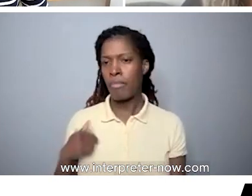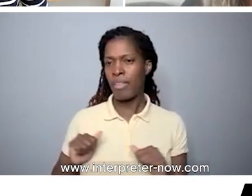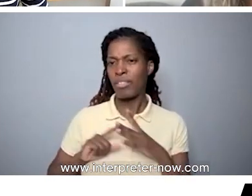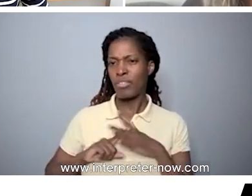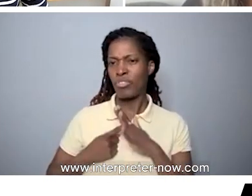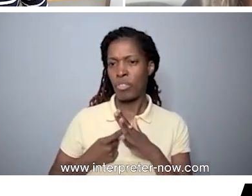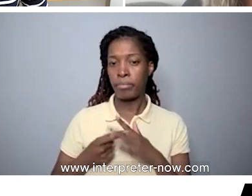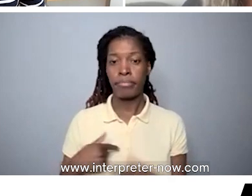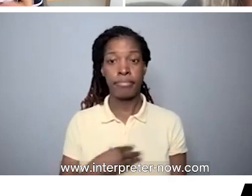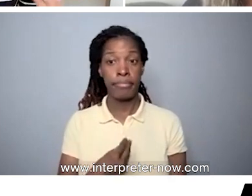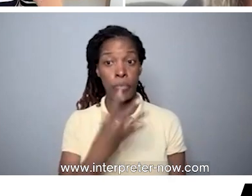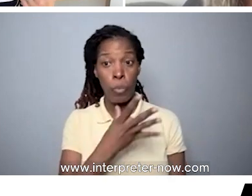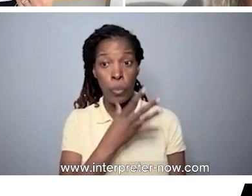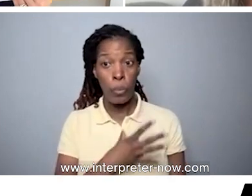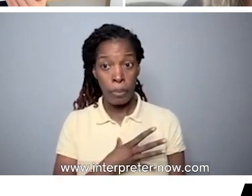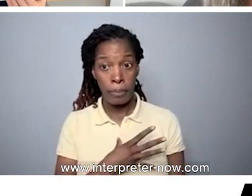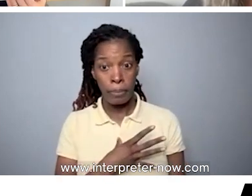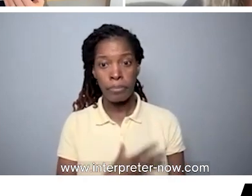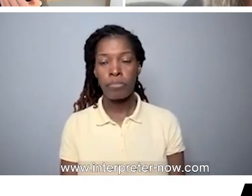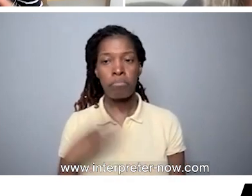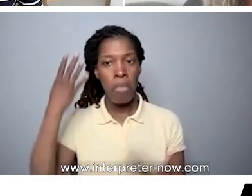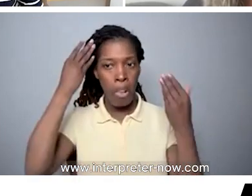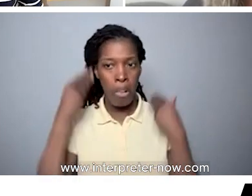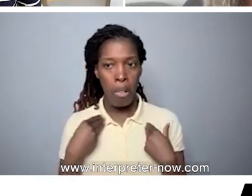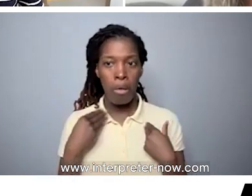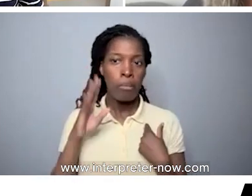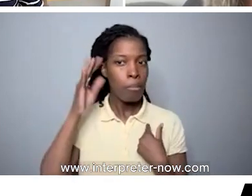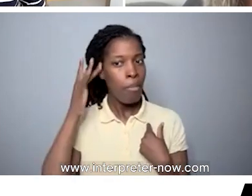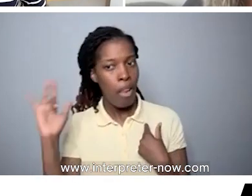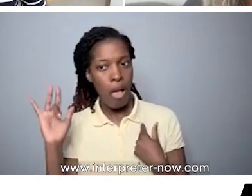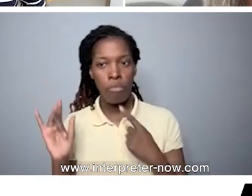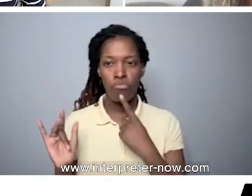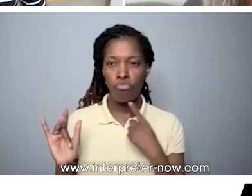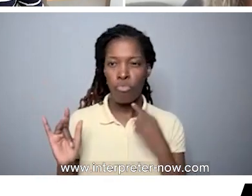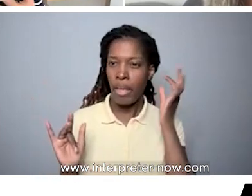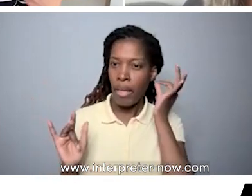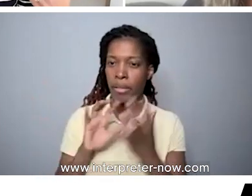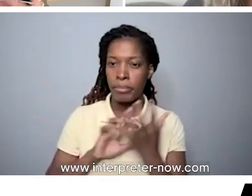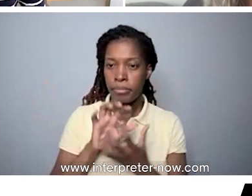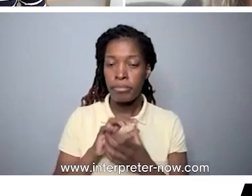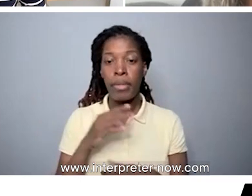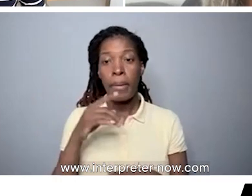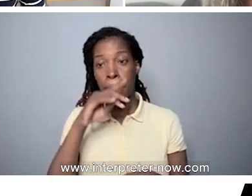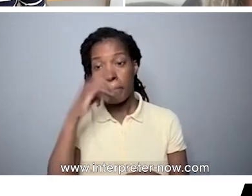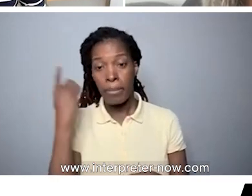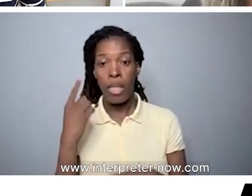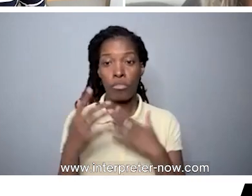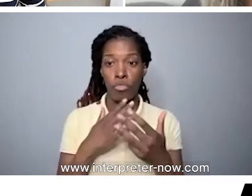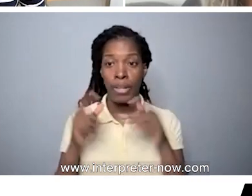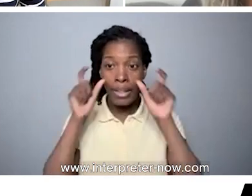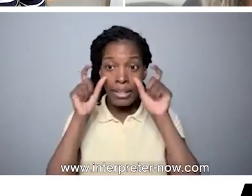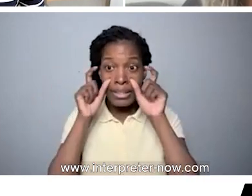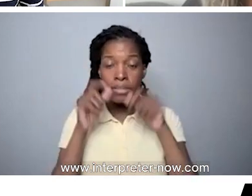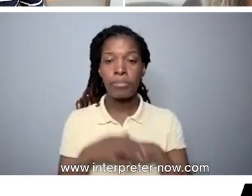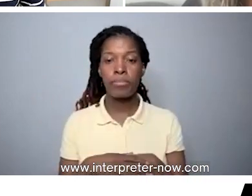white woman with long blonde and red hair, wearing black and red glasses. I have a